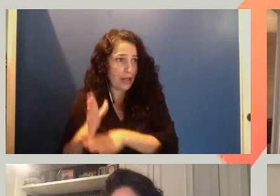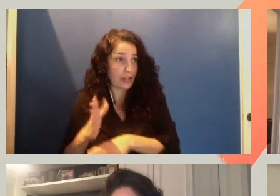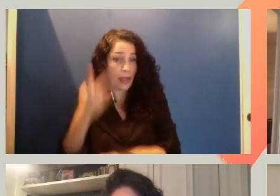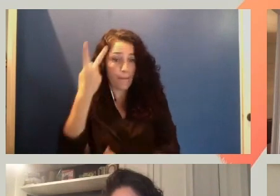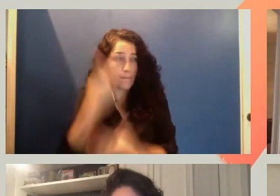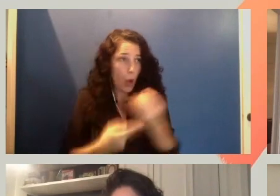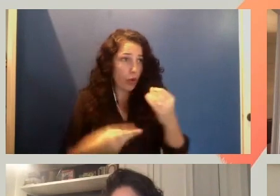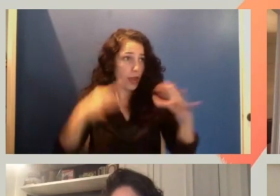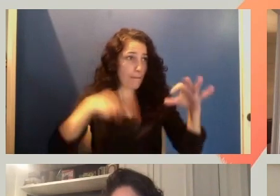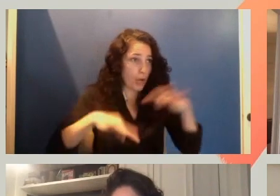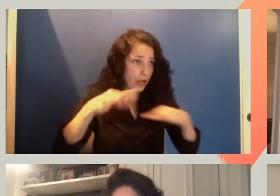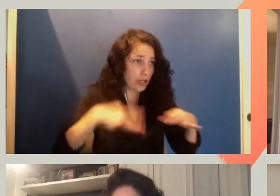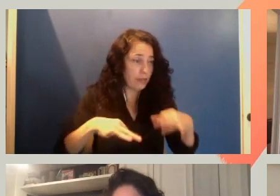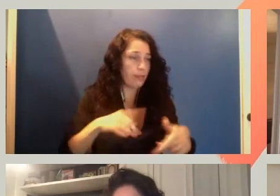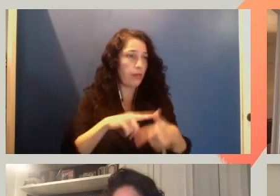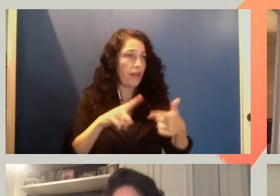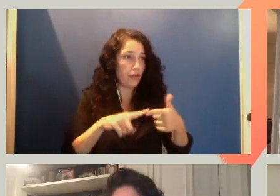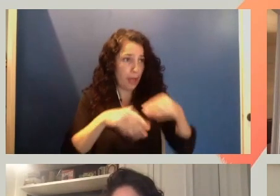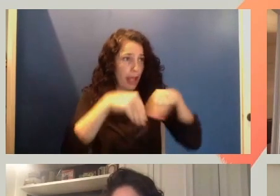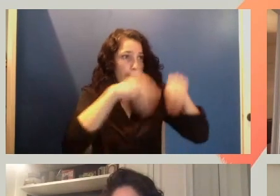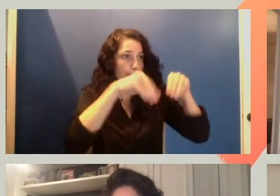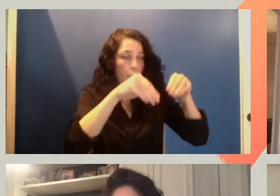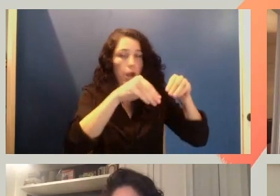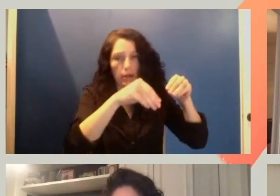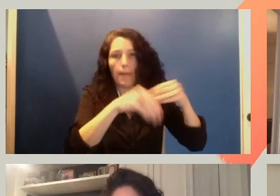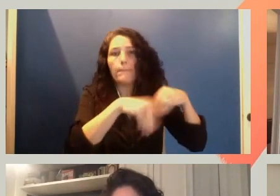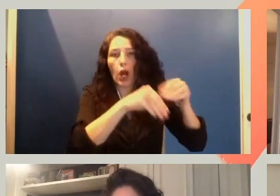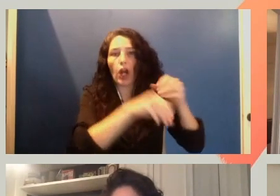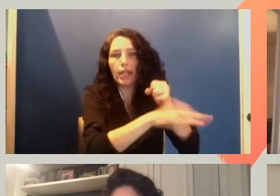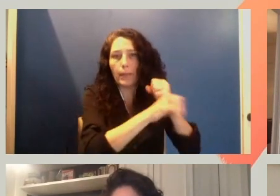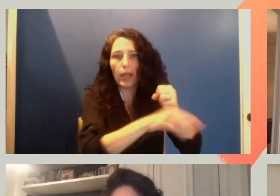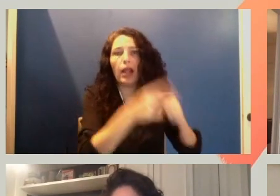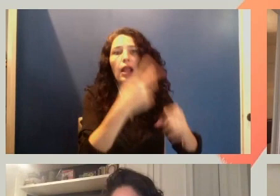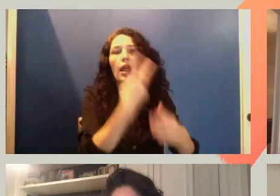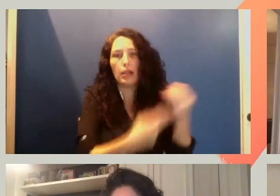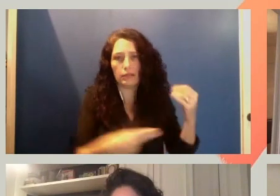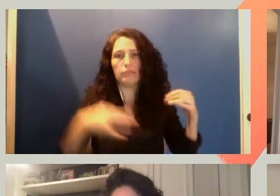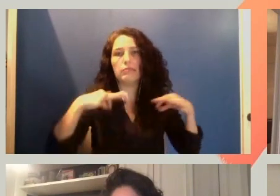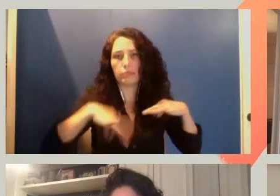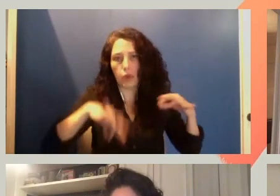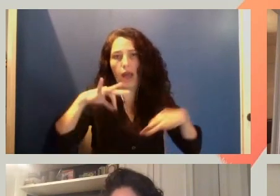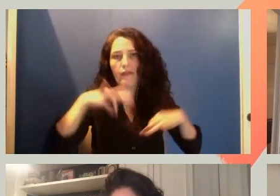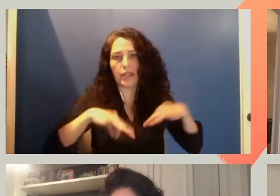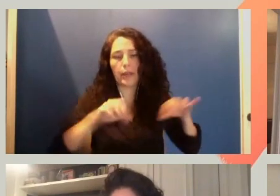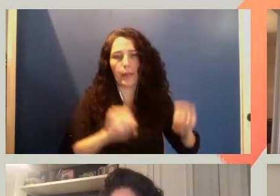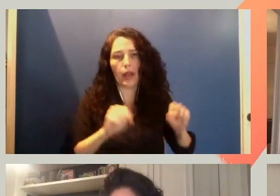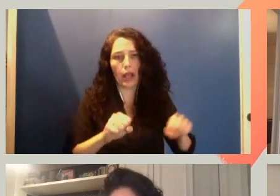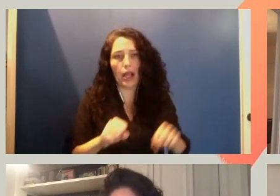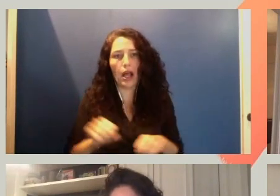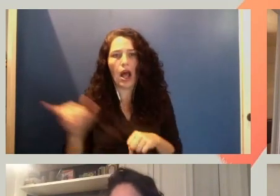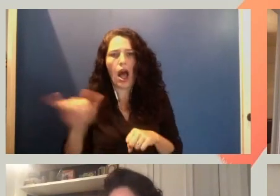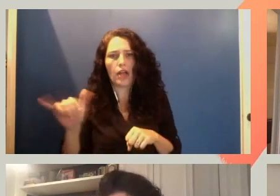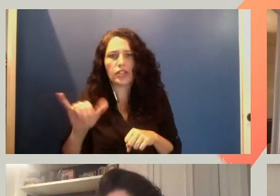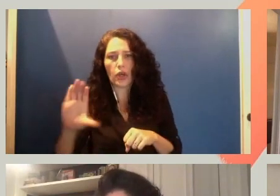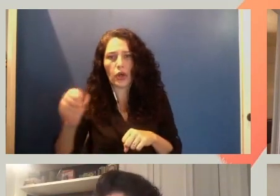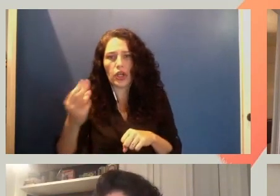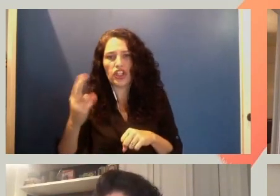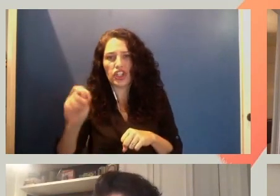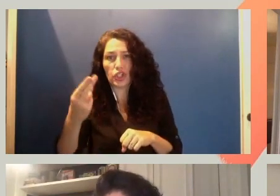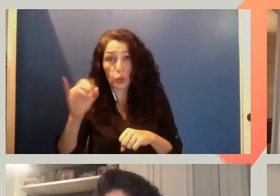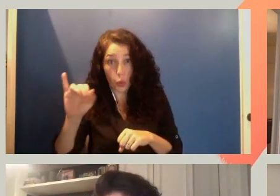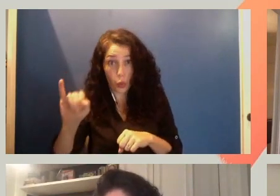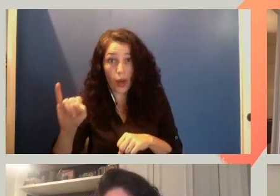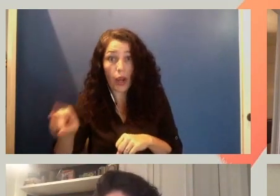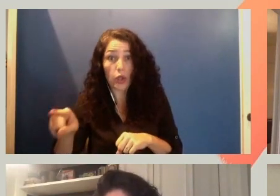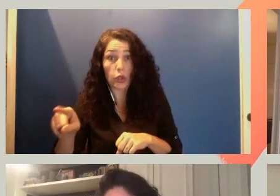yardstick that they look at. I just want to say, just endorse what Chi-hui is doing about the data. I think the lack of